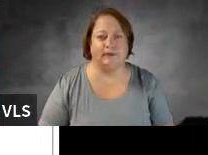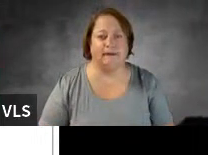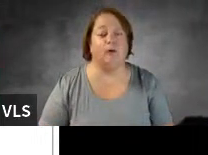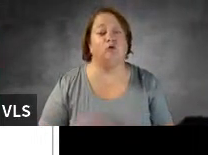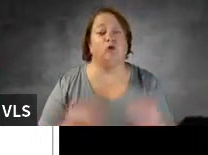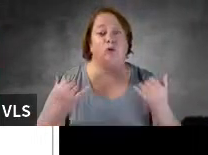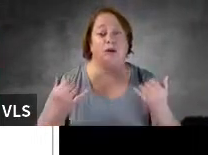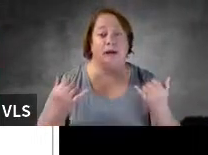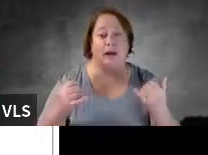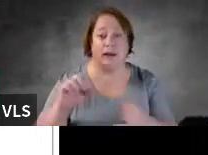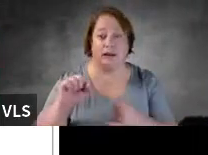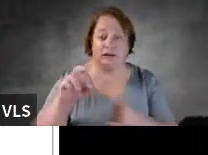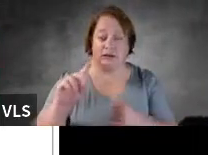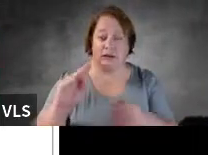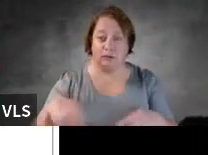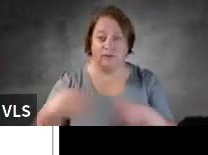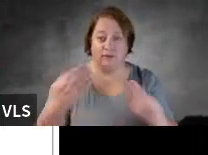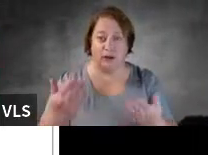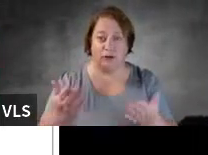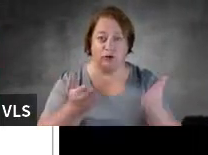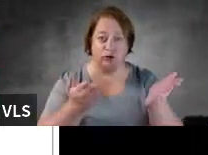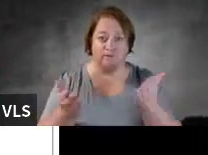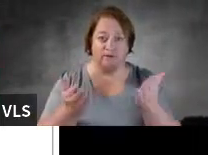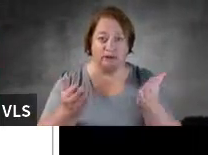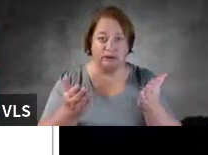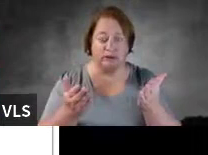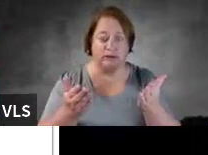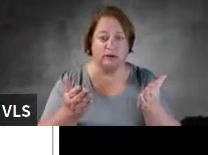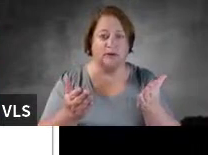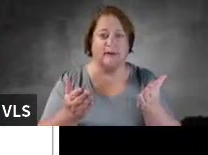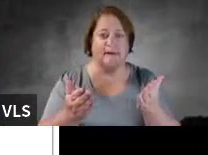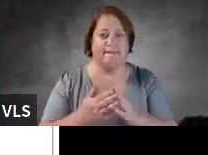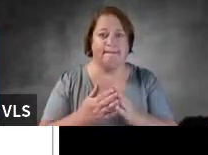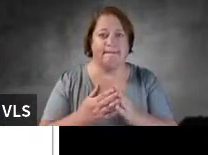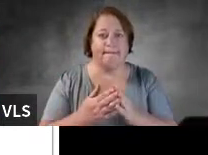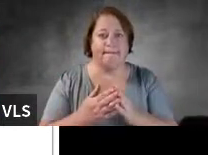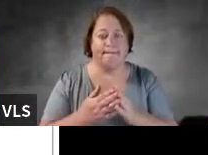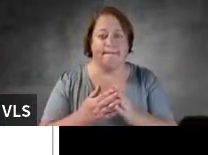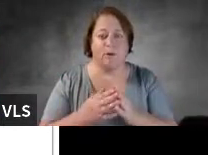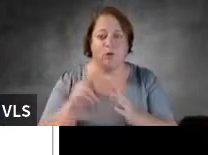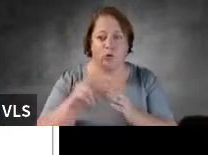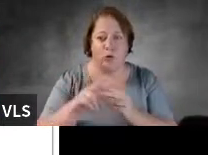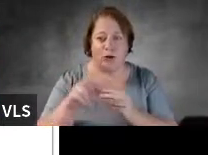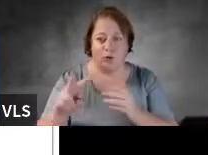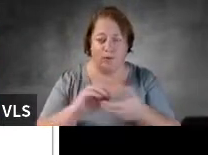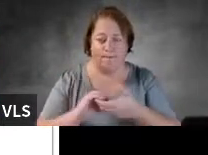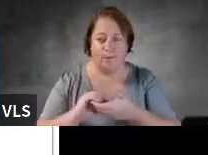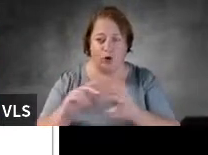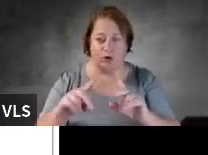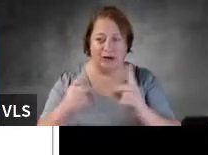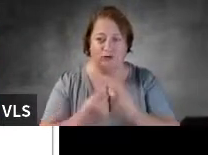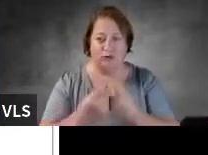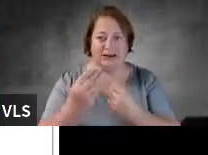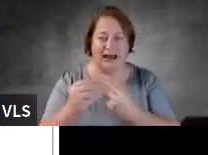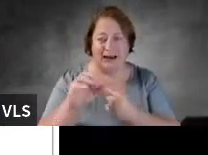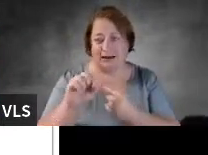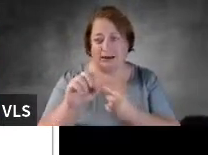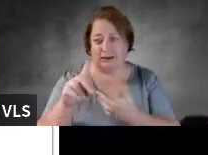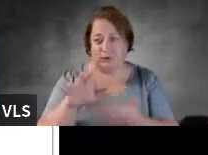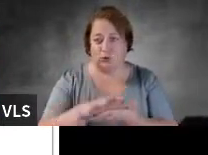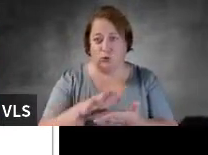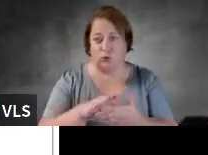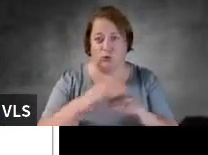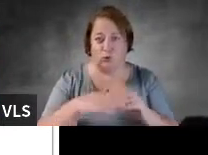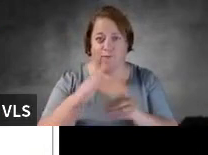So today, SSD provides services across the 22 partner districts and in the SSD schools to